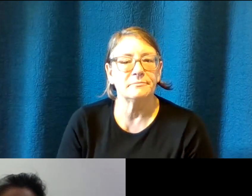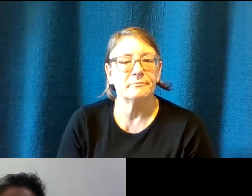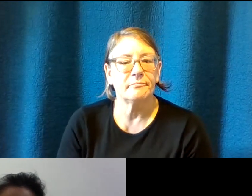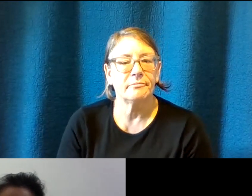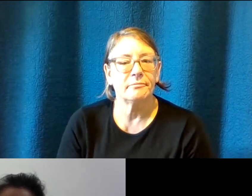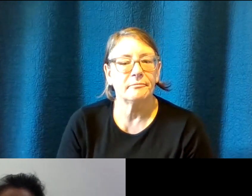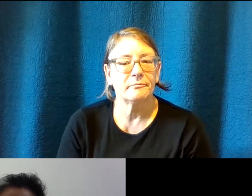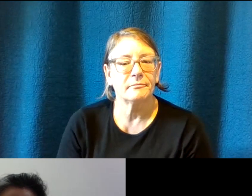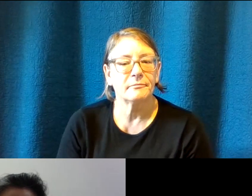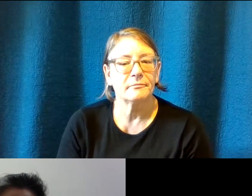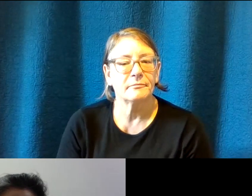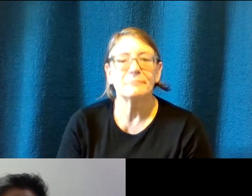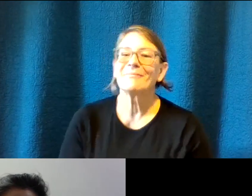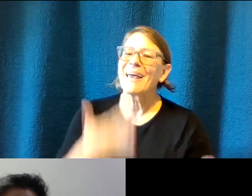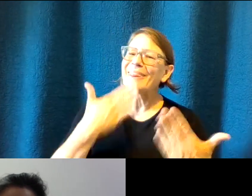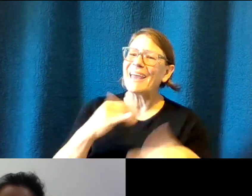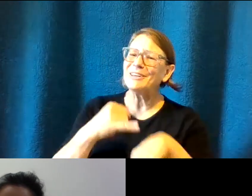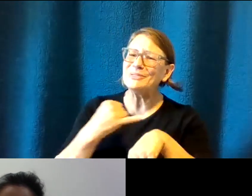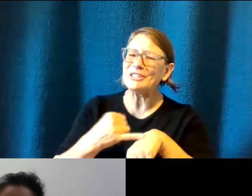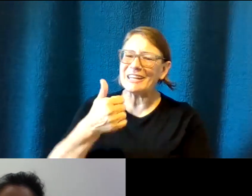part. Thank you, Jeannie.